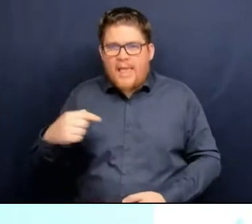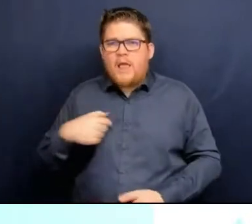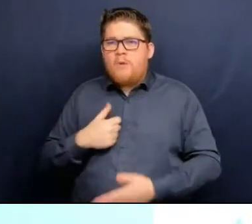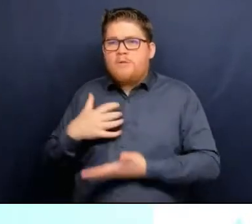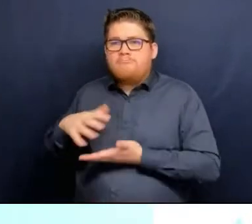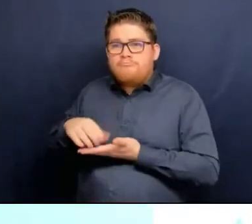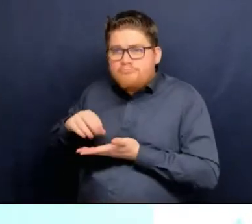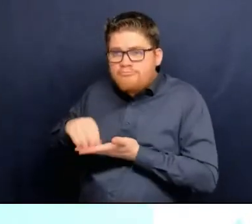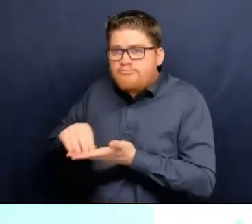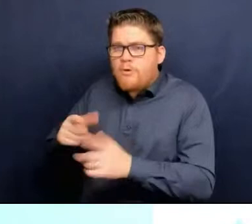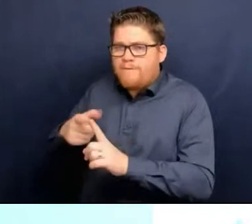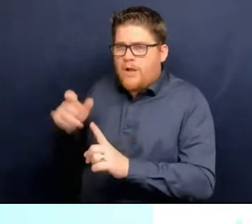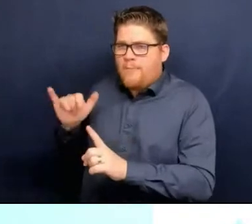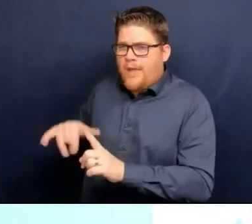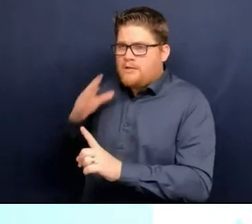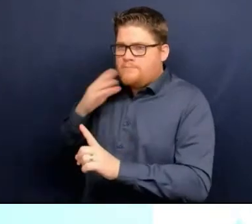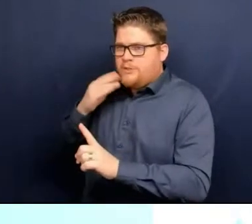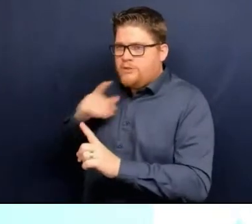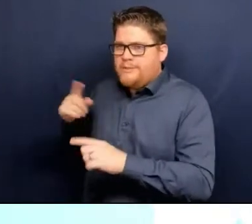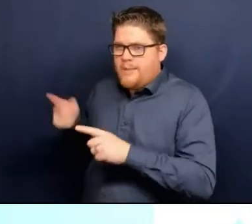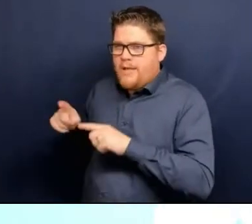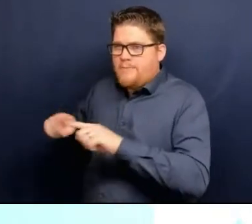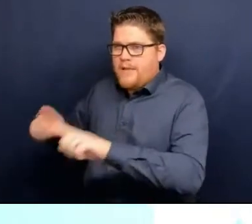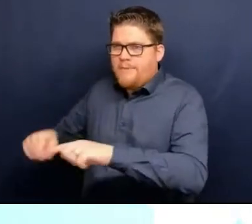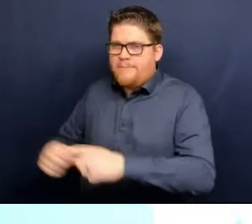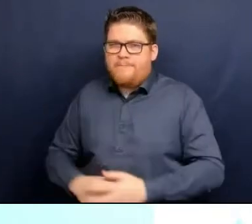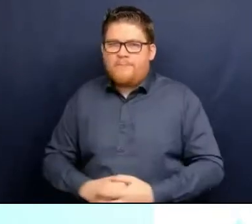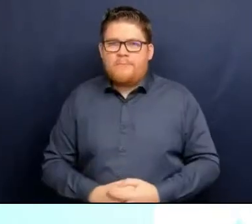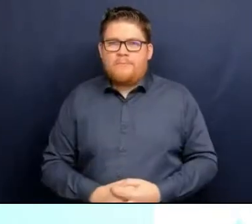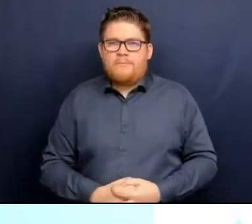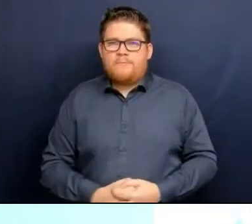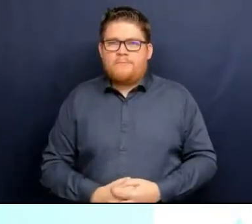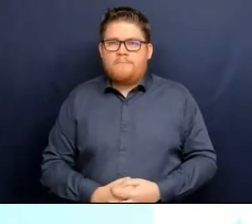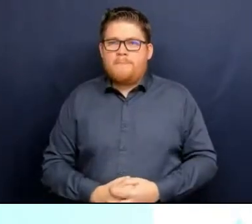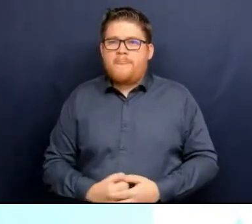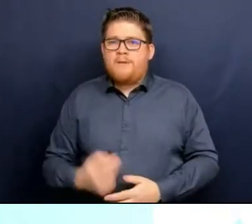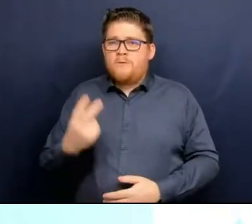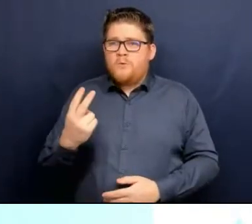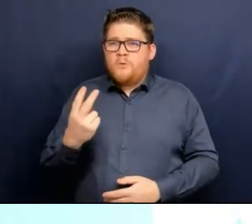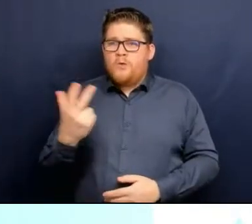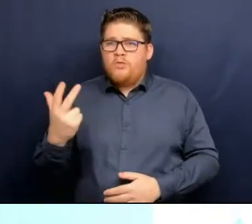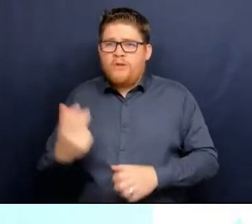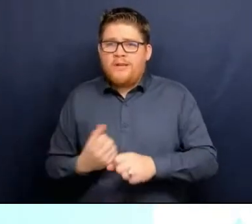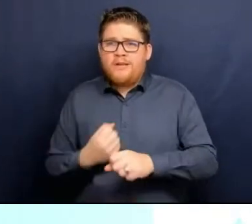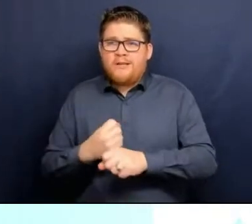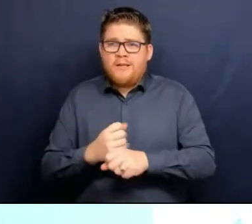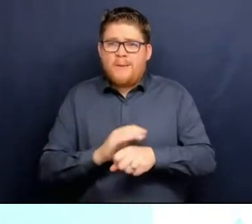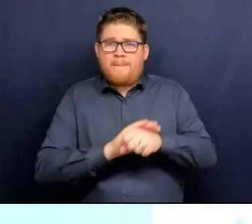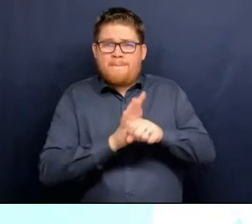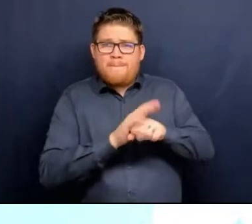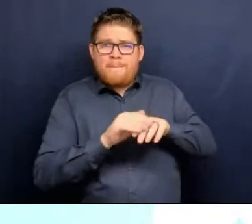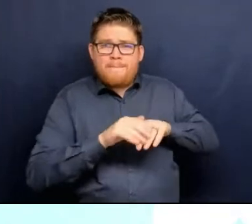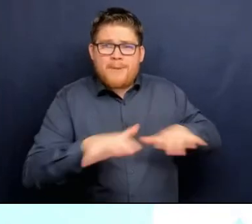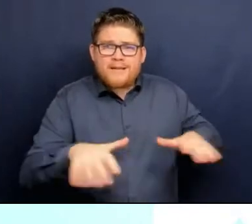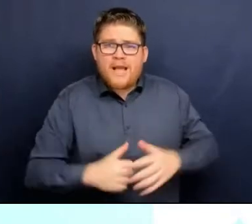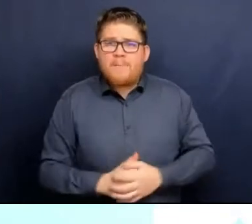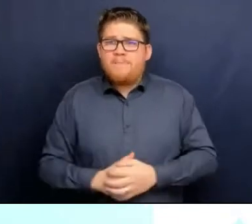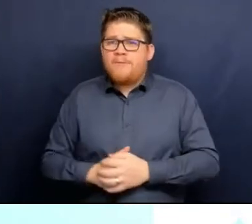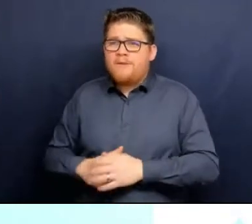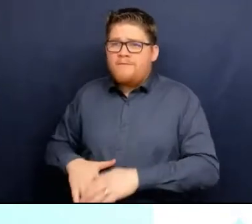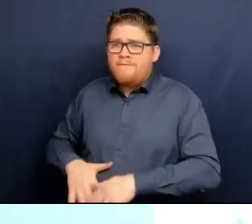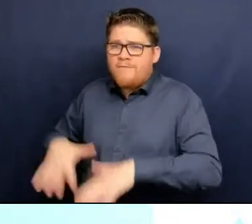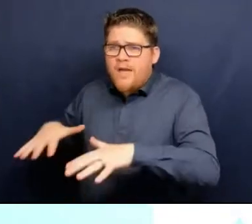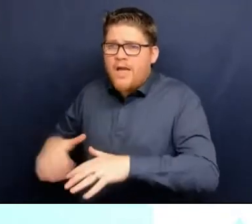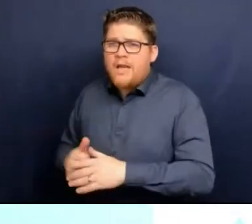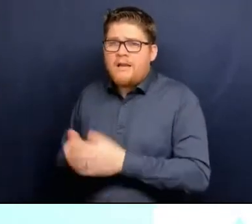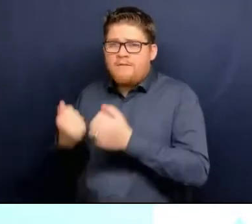two and a half very challenging years, whether it be wildfires, floods, atmospheric rivers, heat domes, pandemics, what